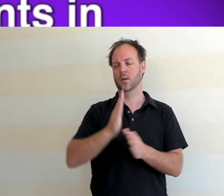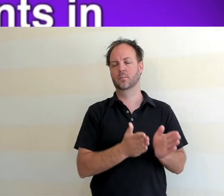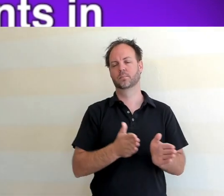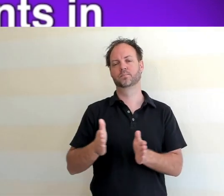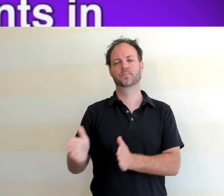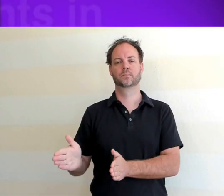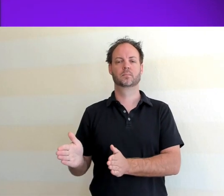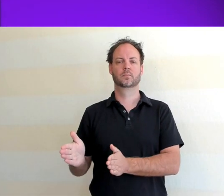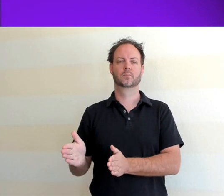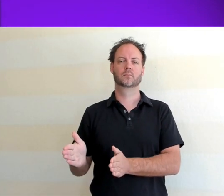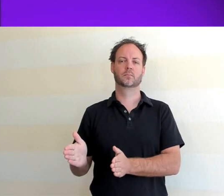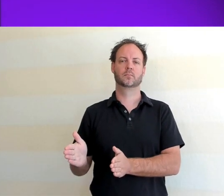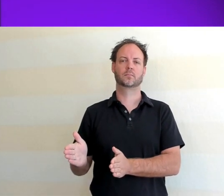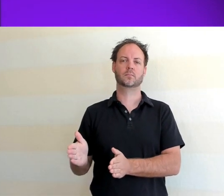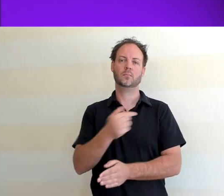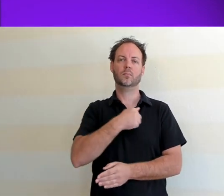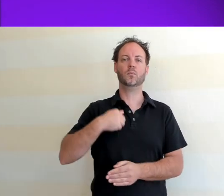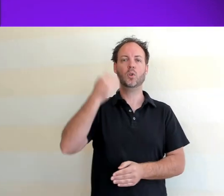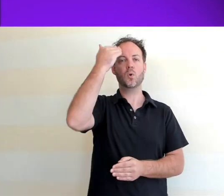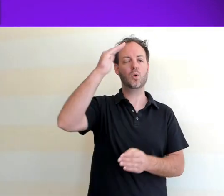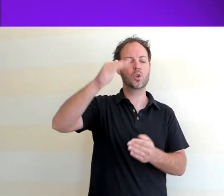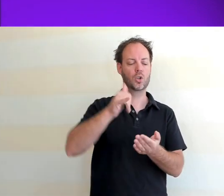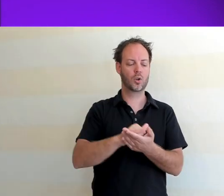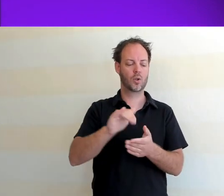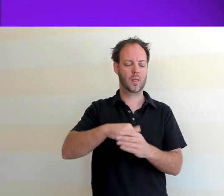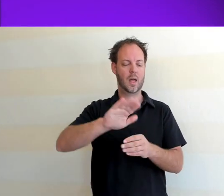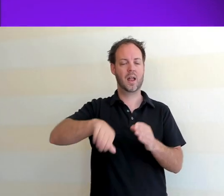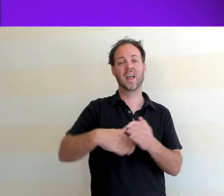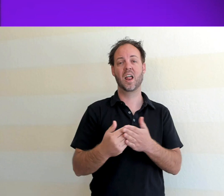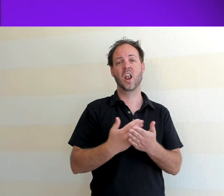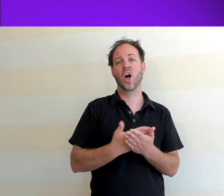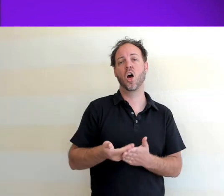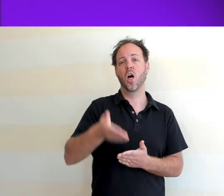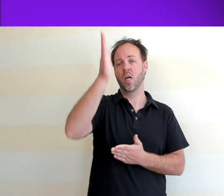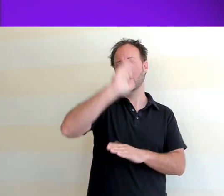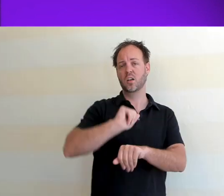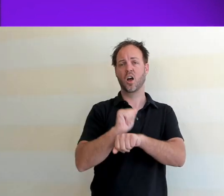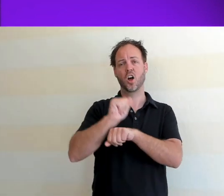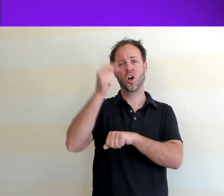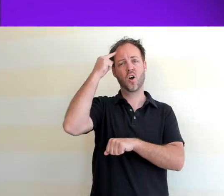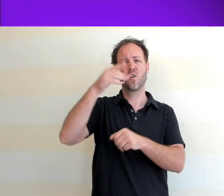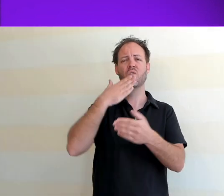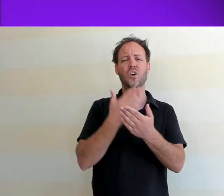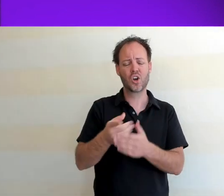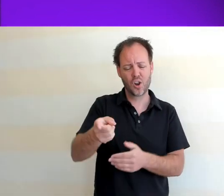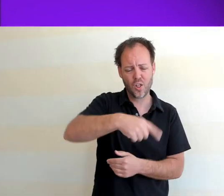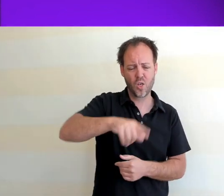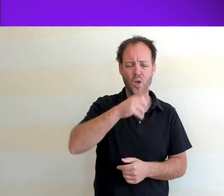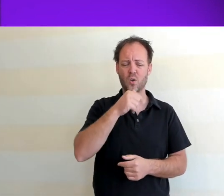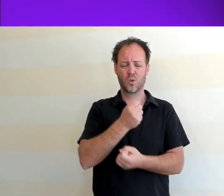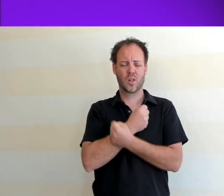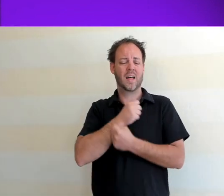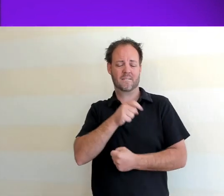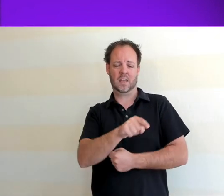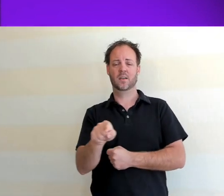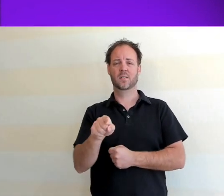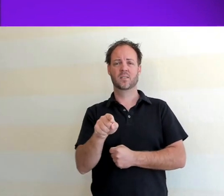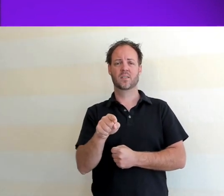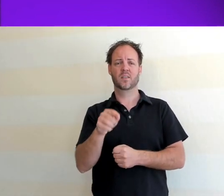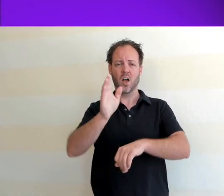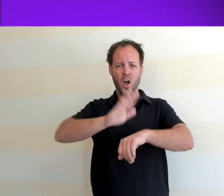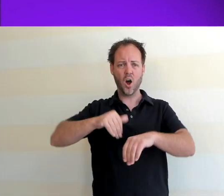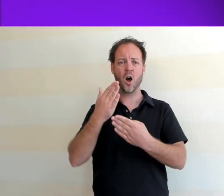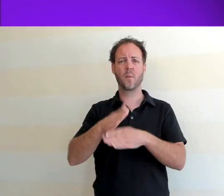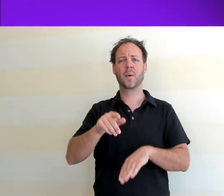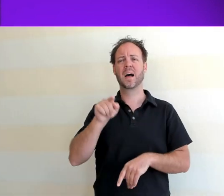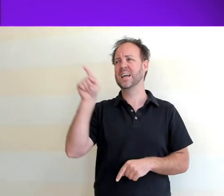with God's will. And we know that in all things, God works for the good of those who love him,